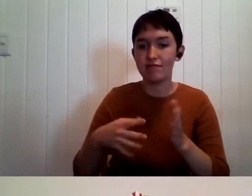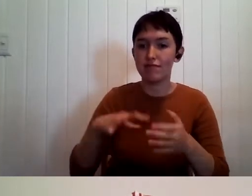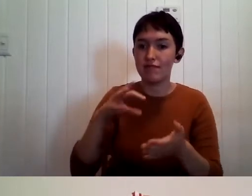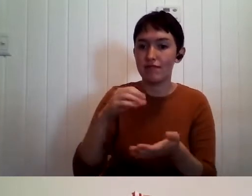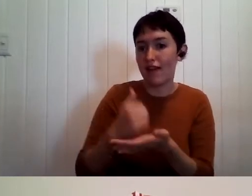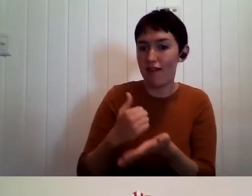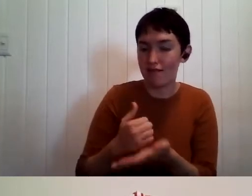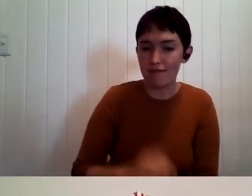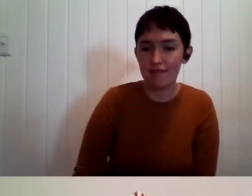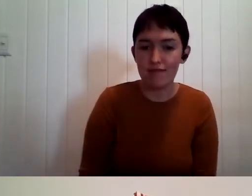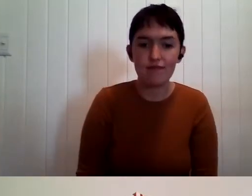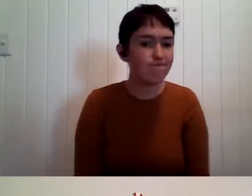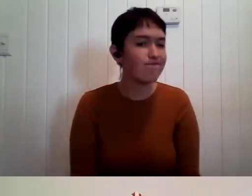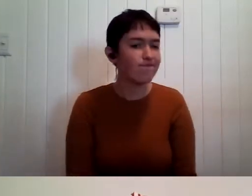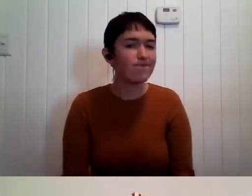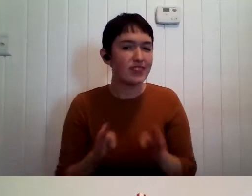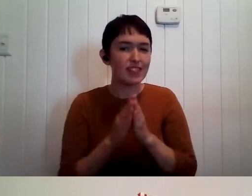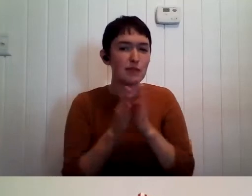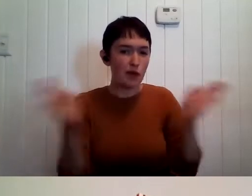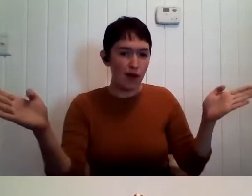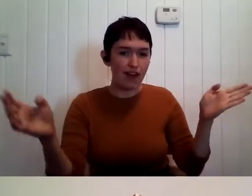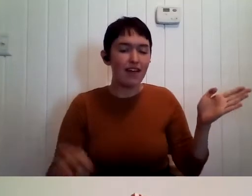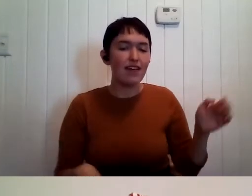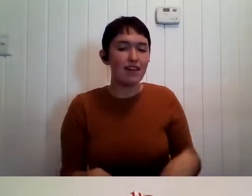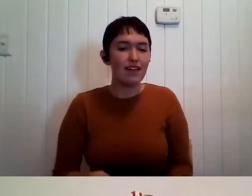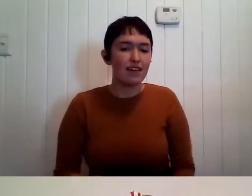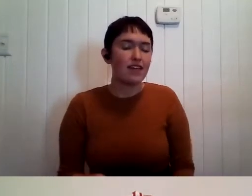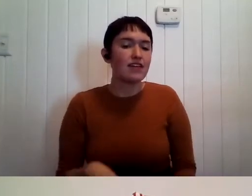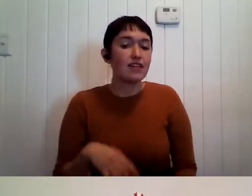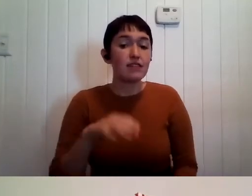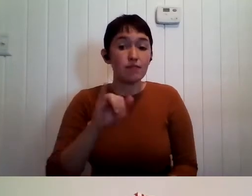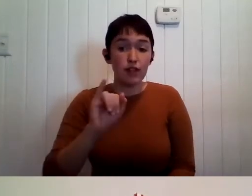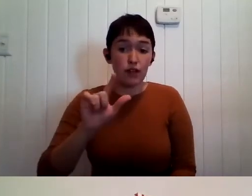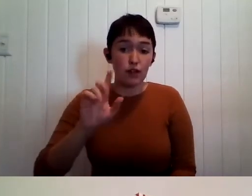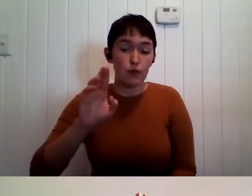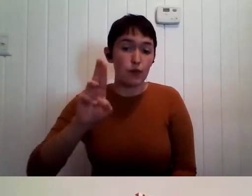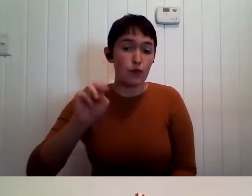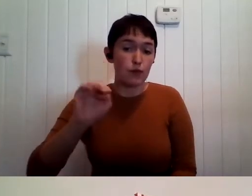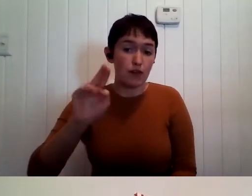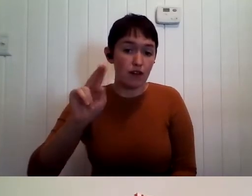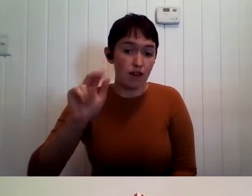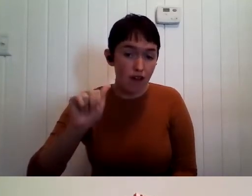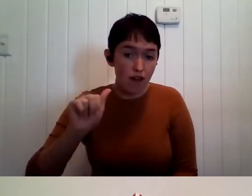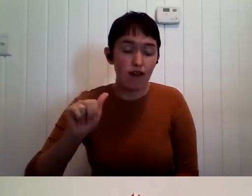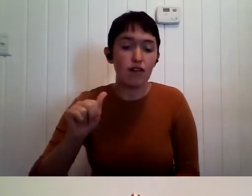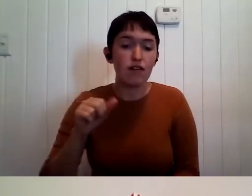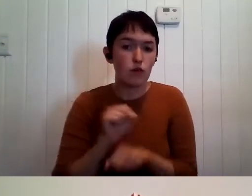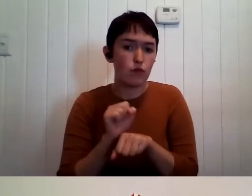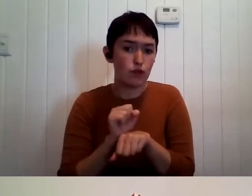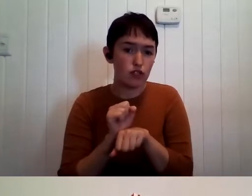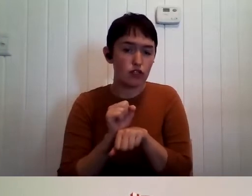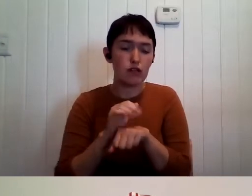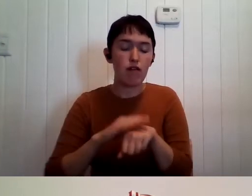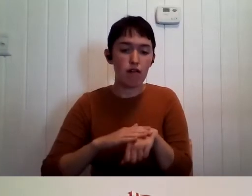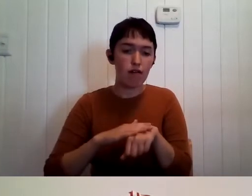Yeah, it's a pretty broad range. I guess some of the examples that Illumina works on, we try to